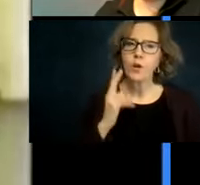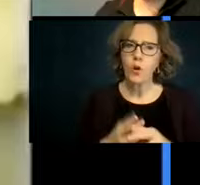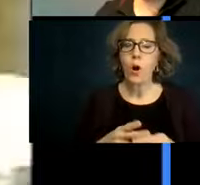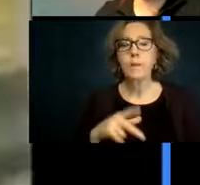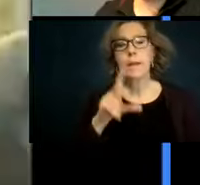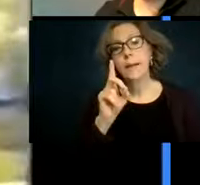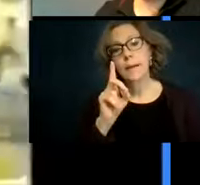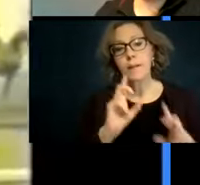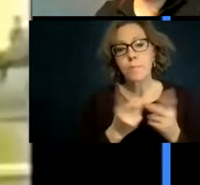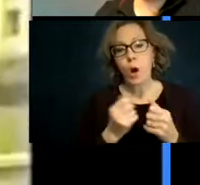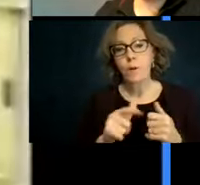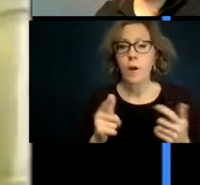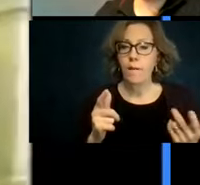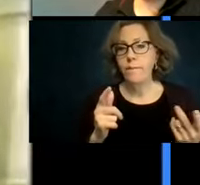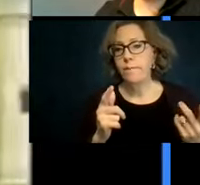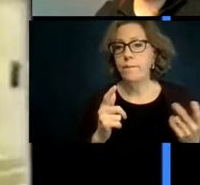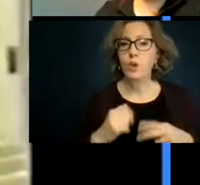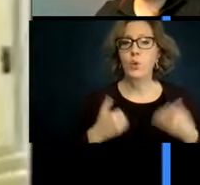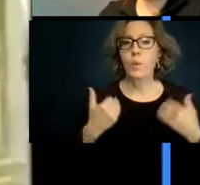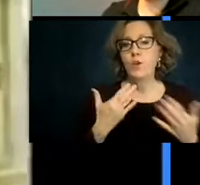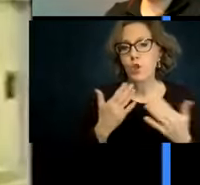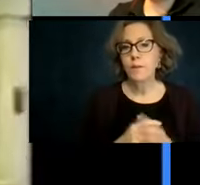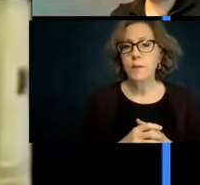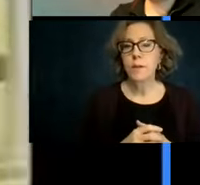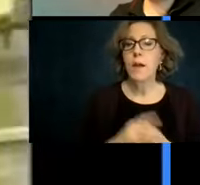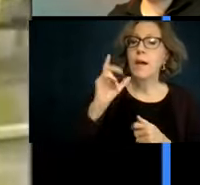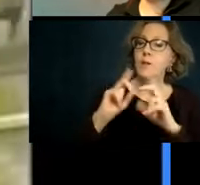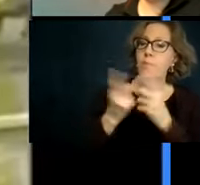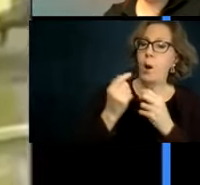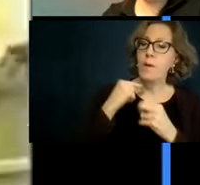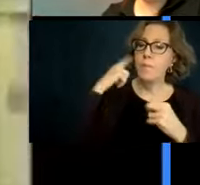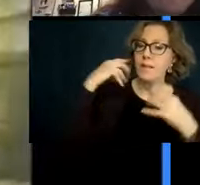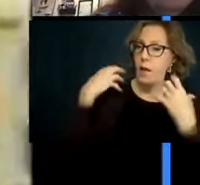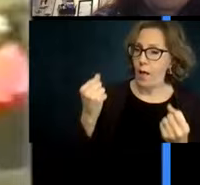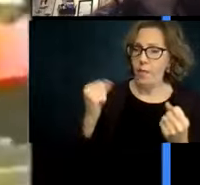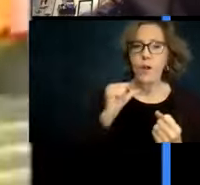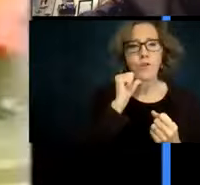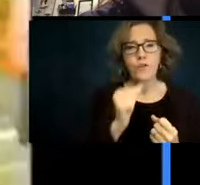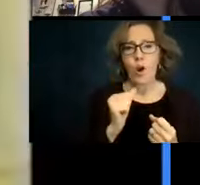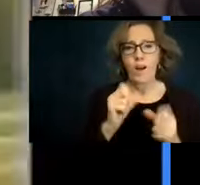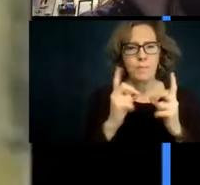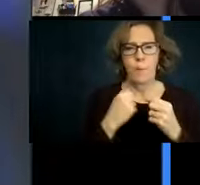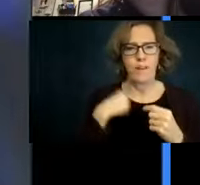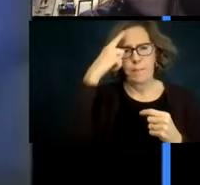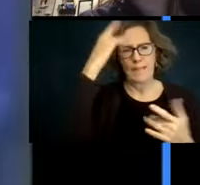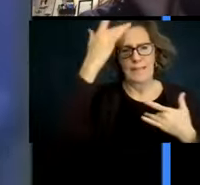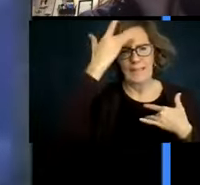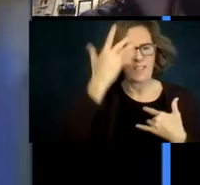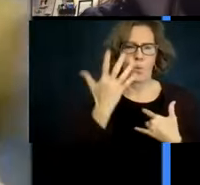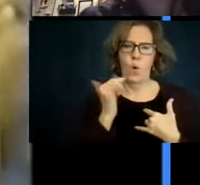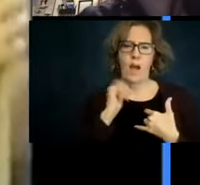Health, not a Department of Mental Illness. I don't understand why this has gone on this long.